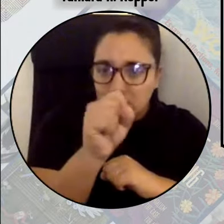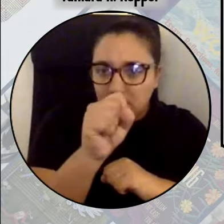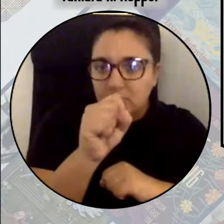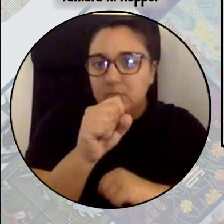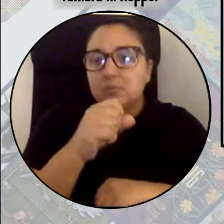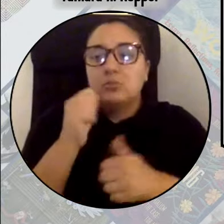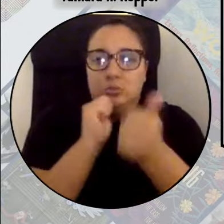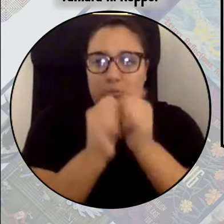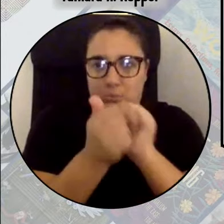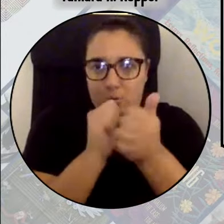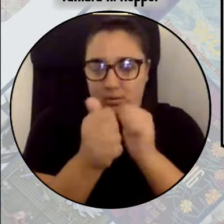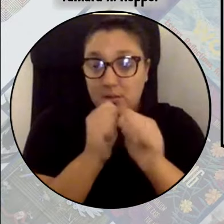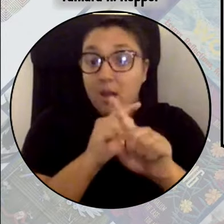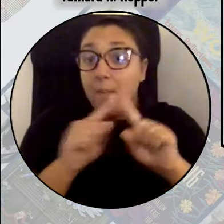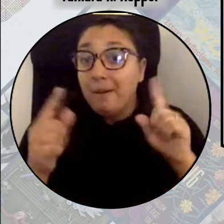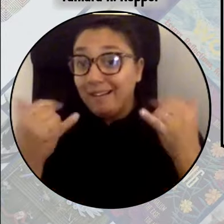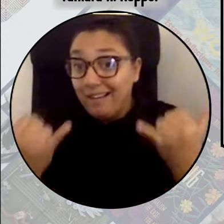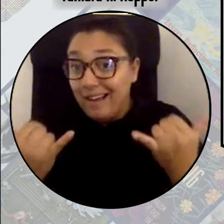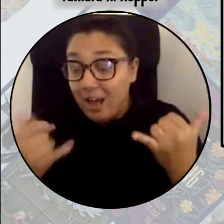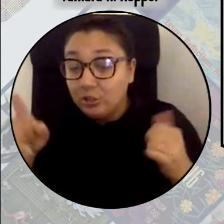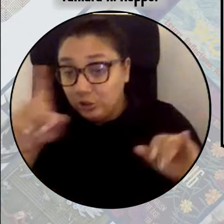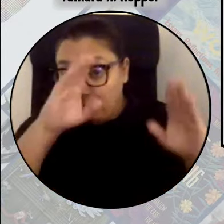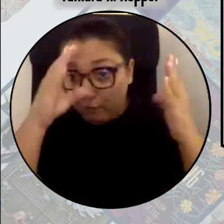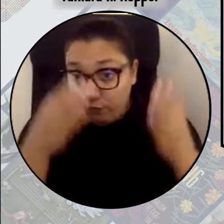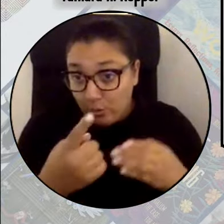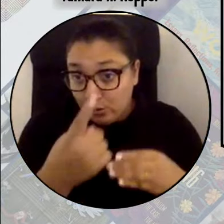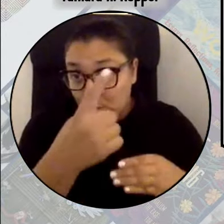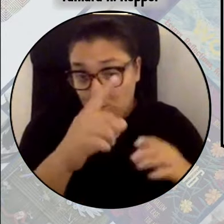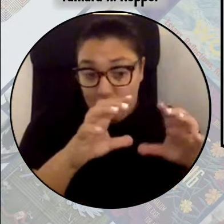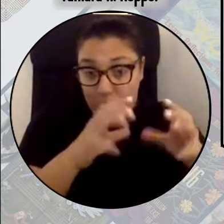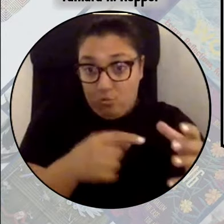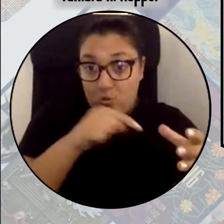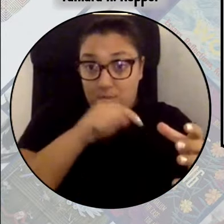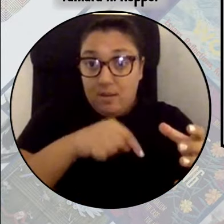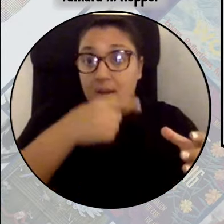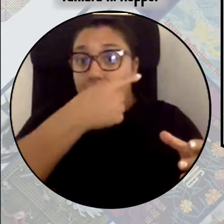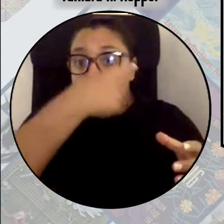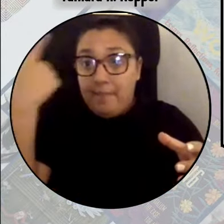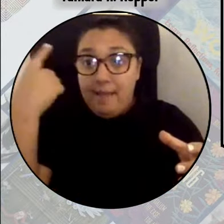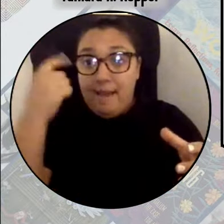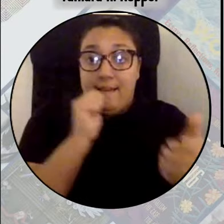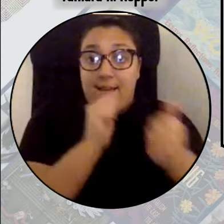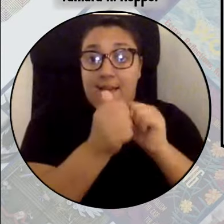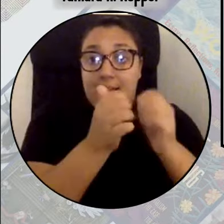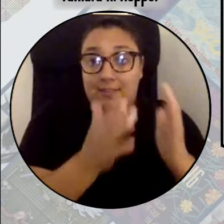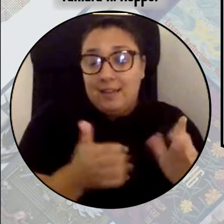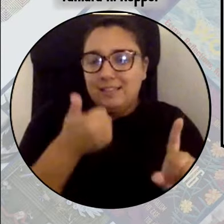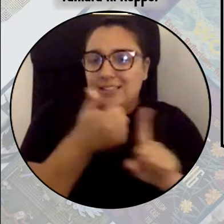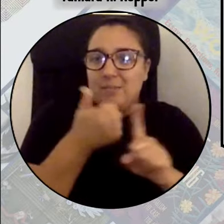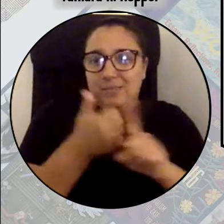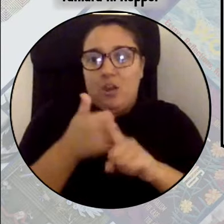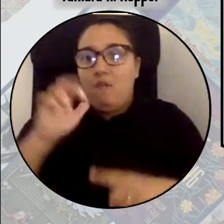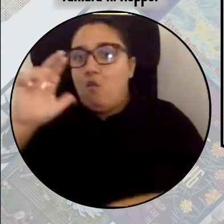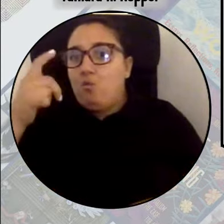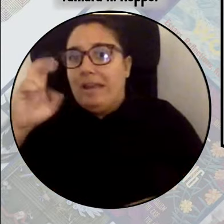at how Black athletes were kind of targets of Reagan's war on drugs and how, and so she